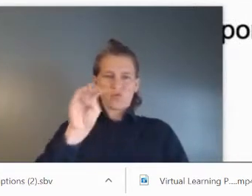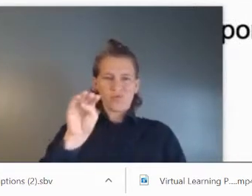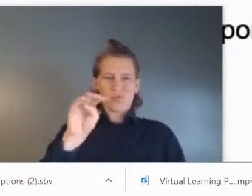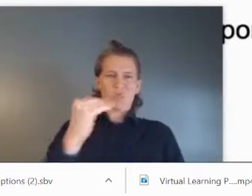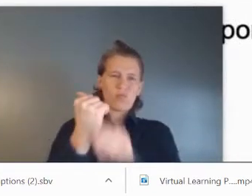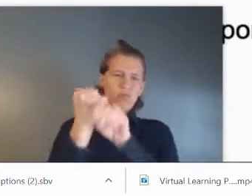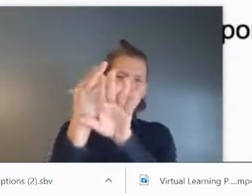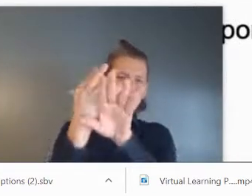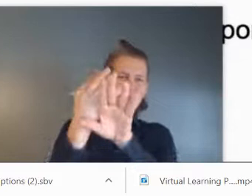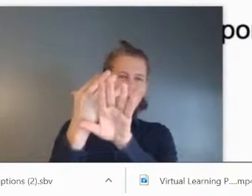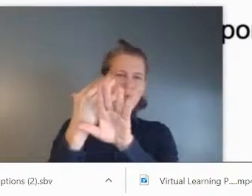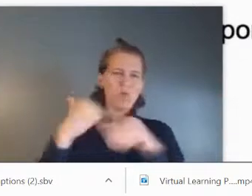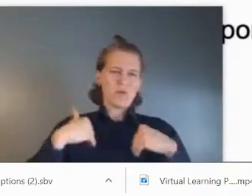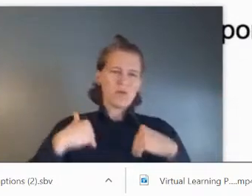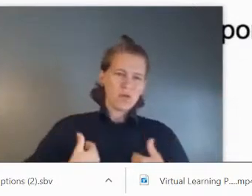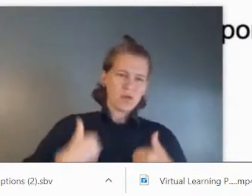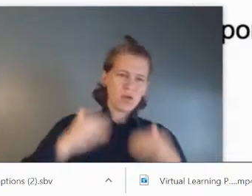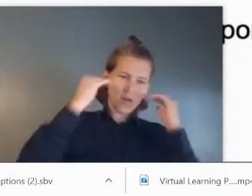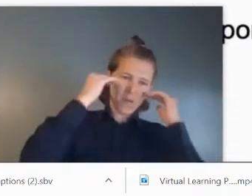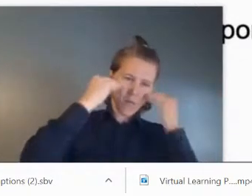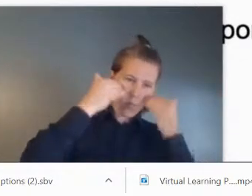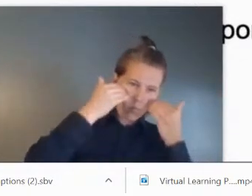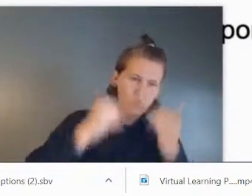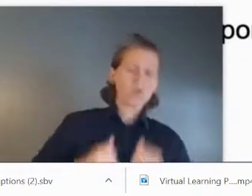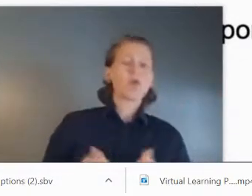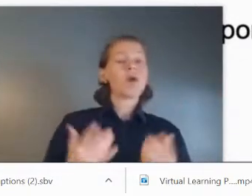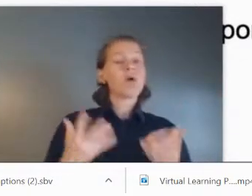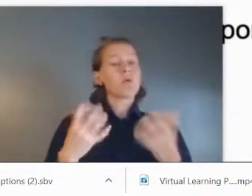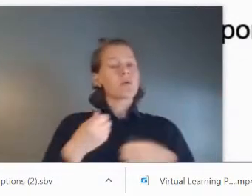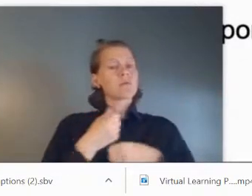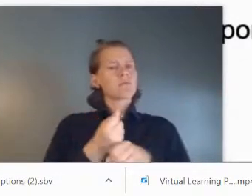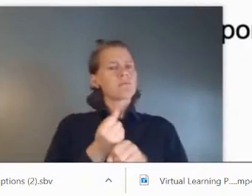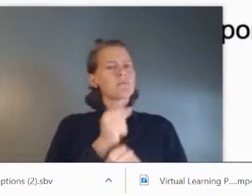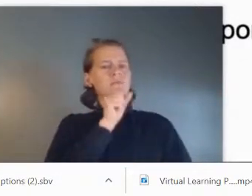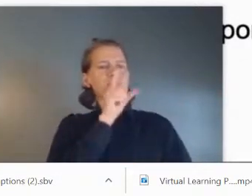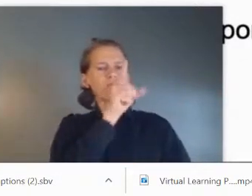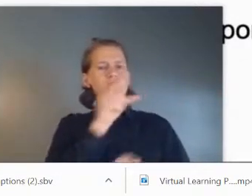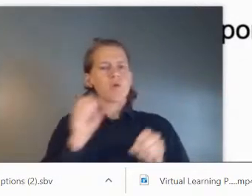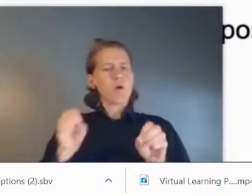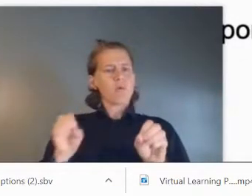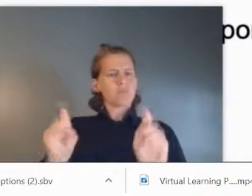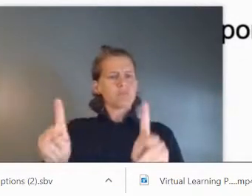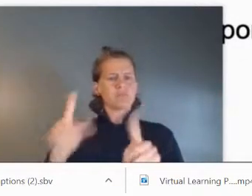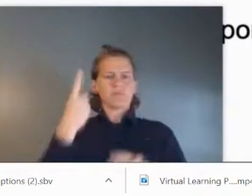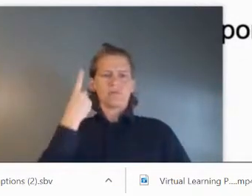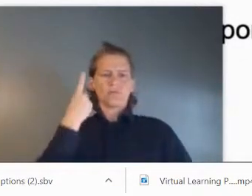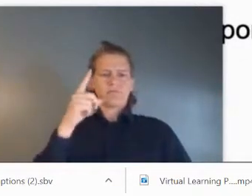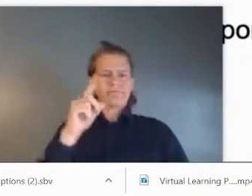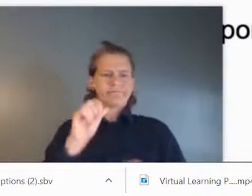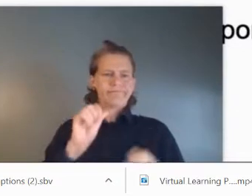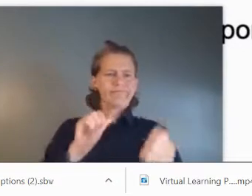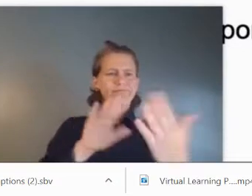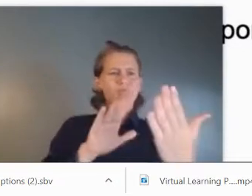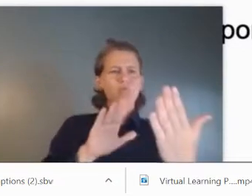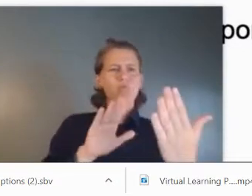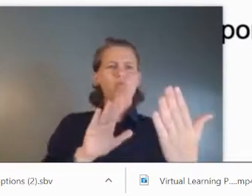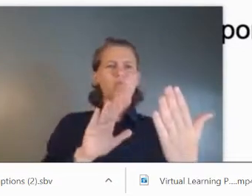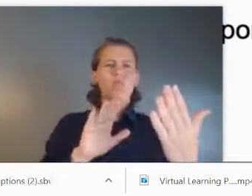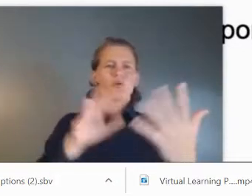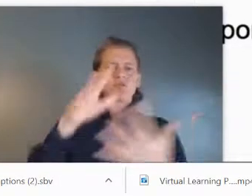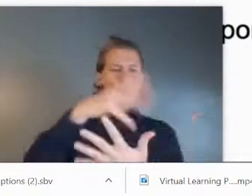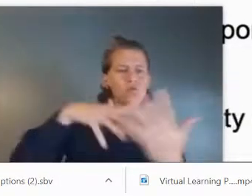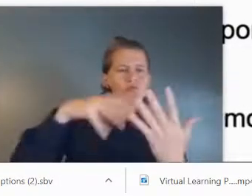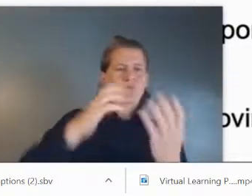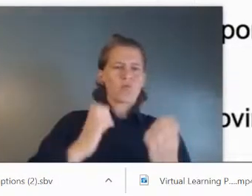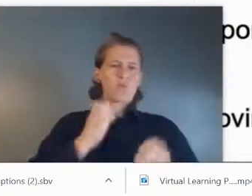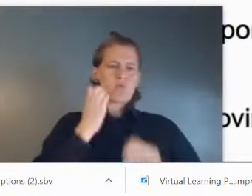We wanted to ensure that opportunities to address social emotional well-being of our students were provided.